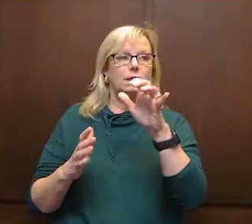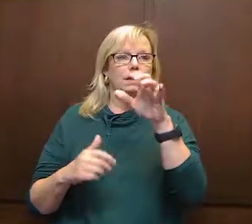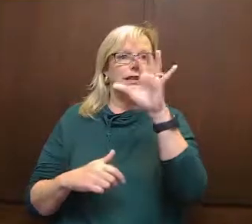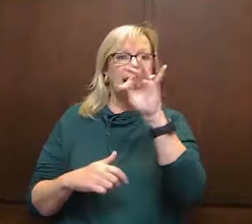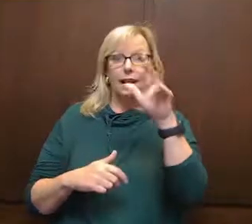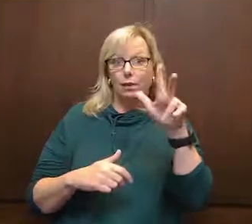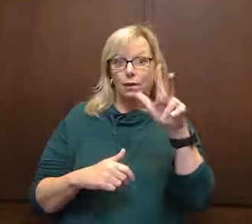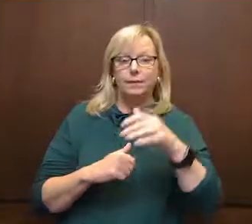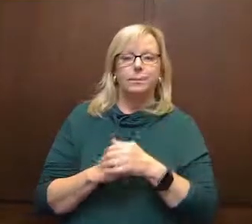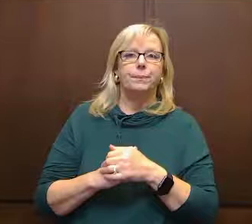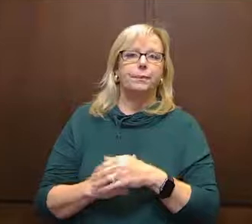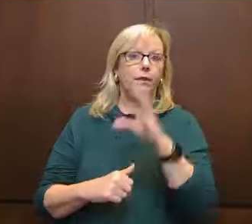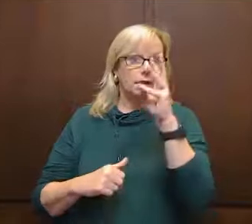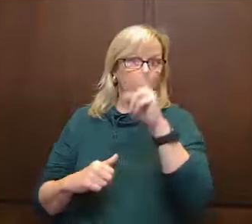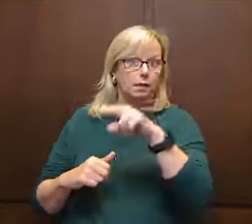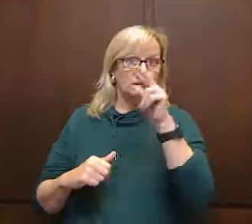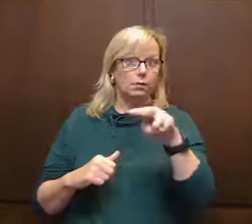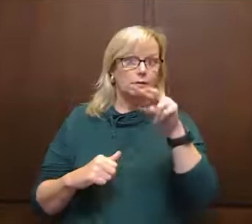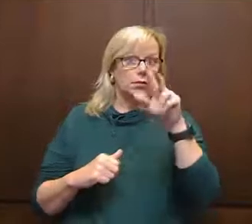2,593.